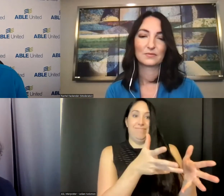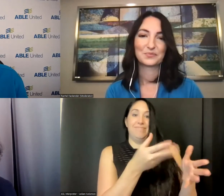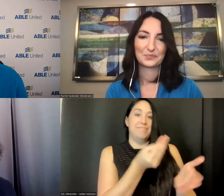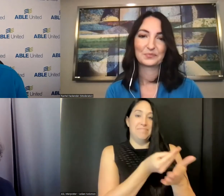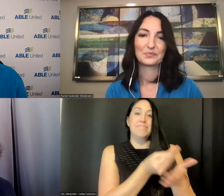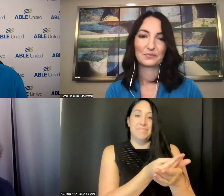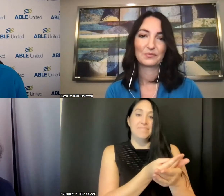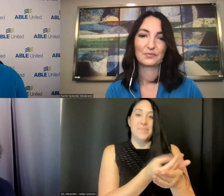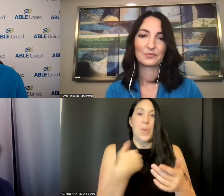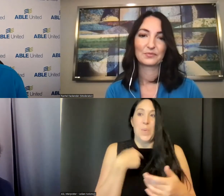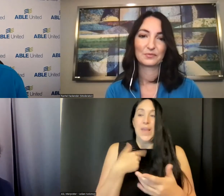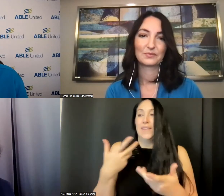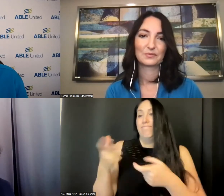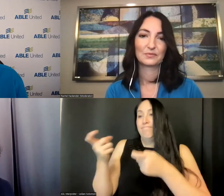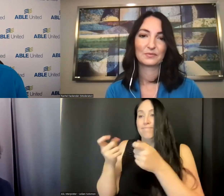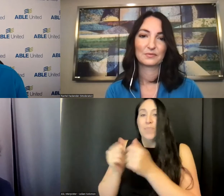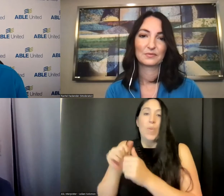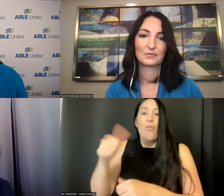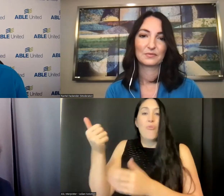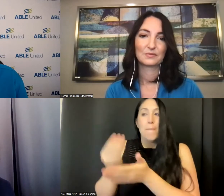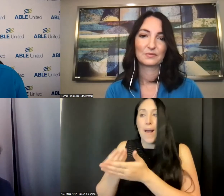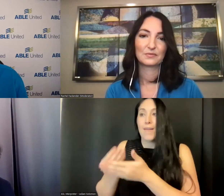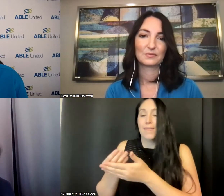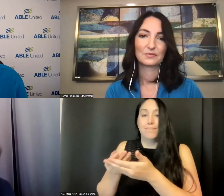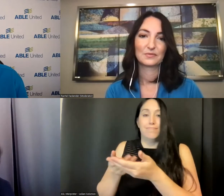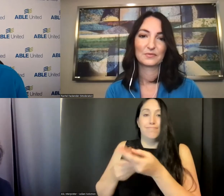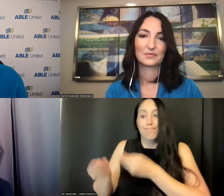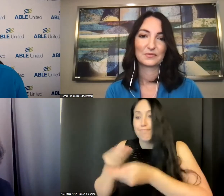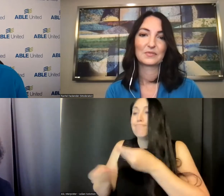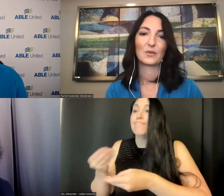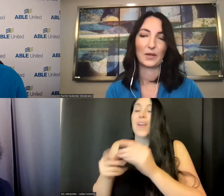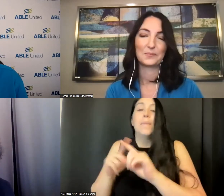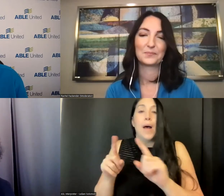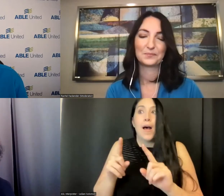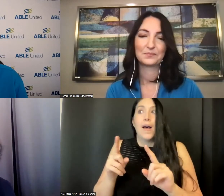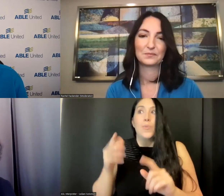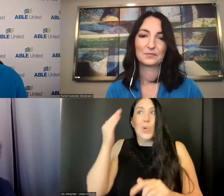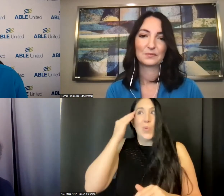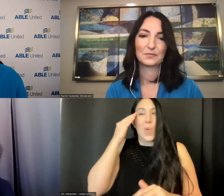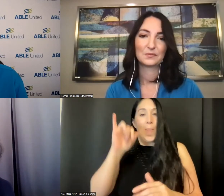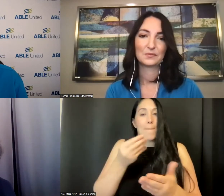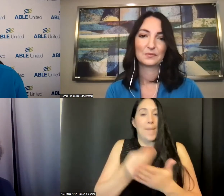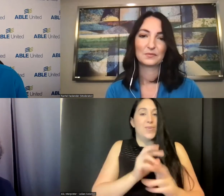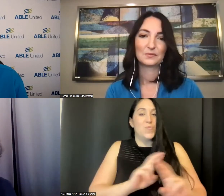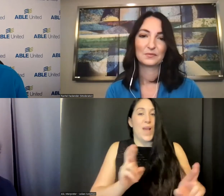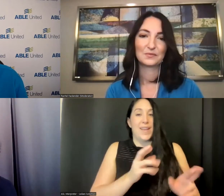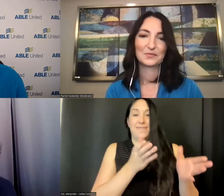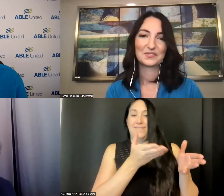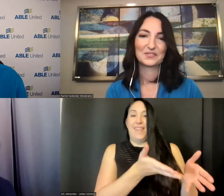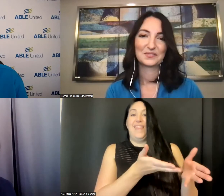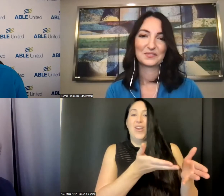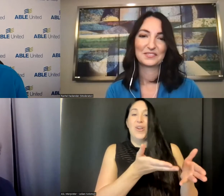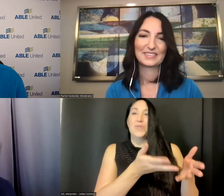it's there when we need it. And we know things can change very quickly. And so it's just kind of sitting